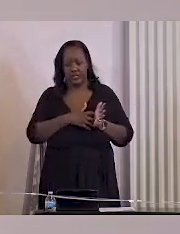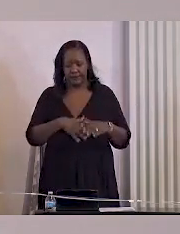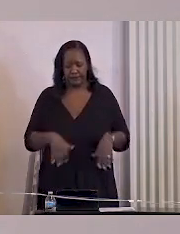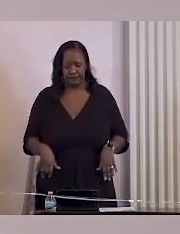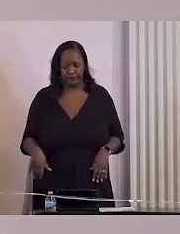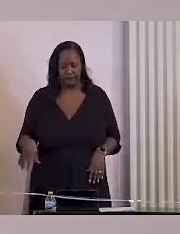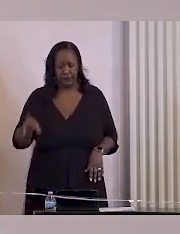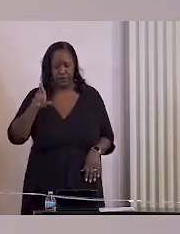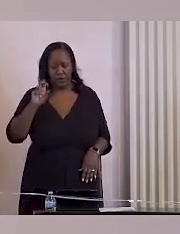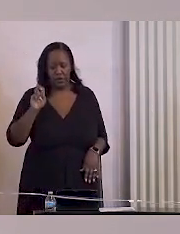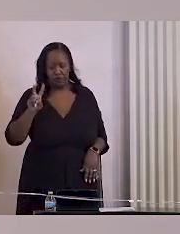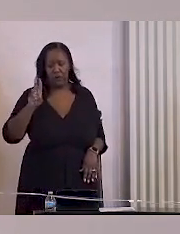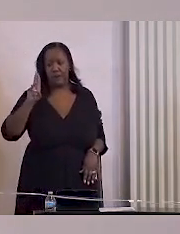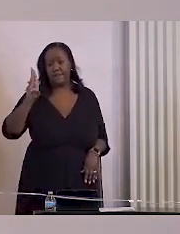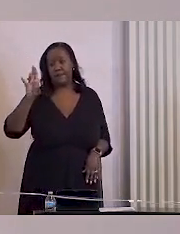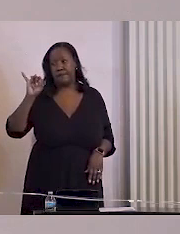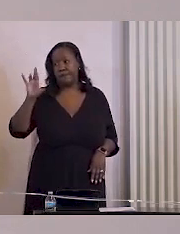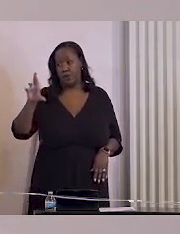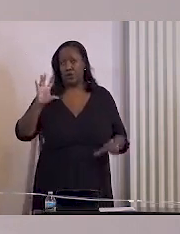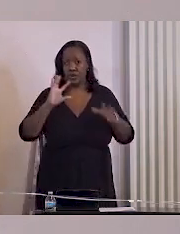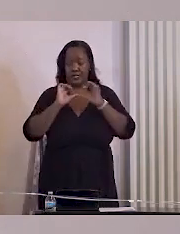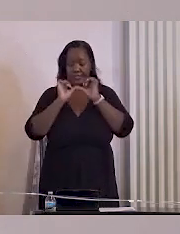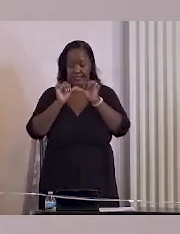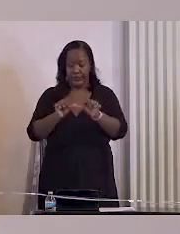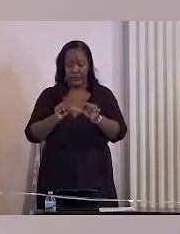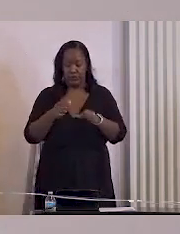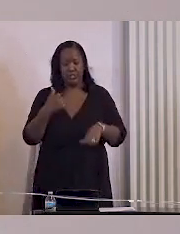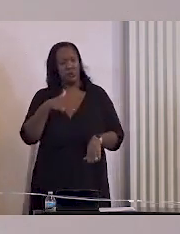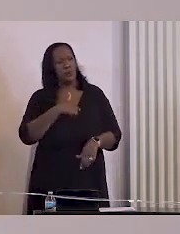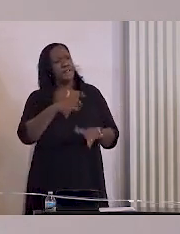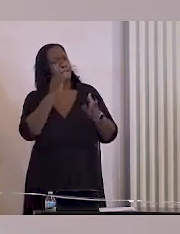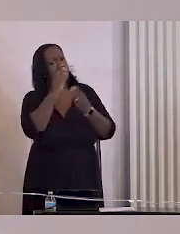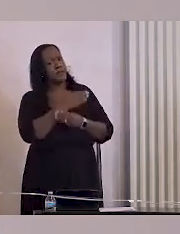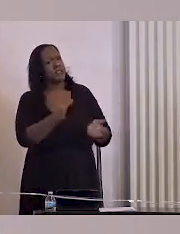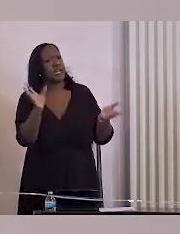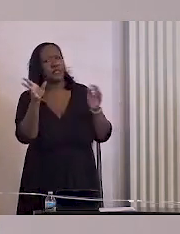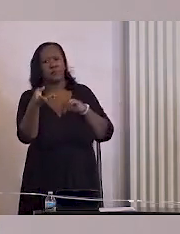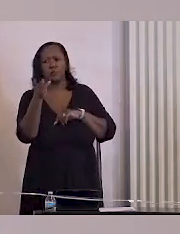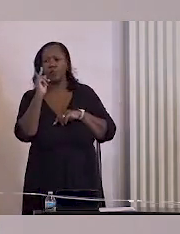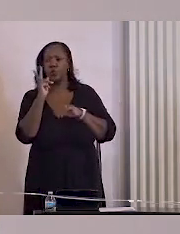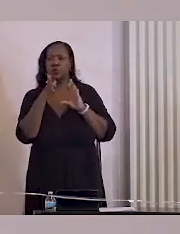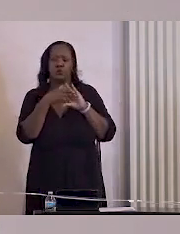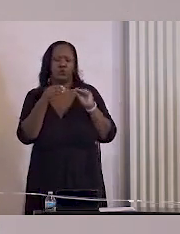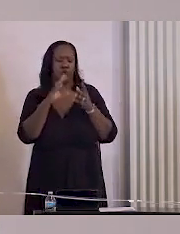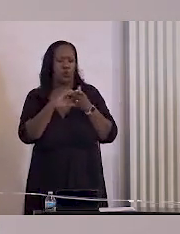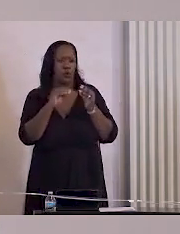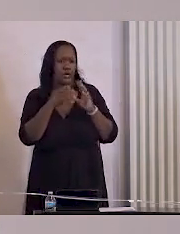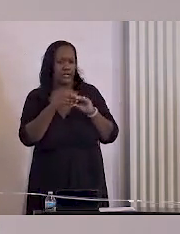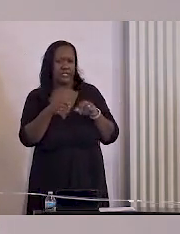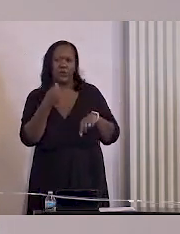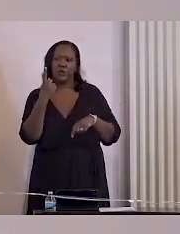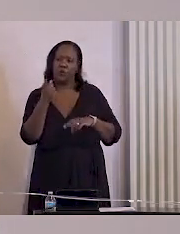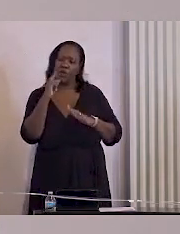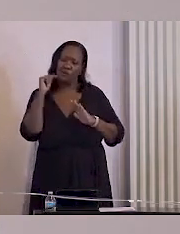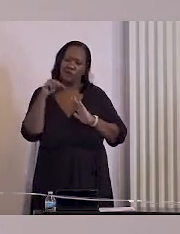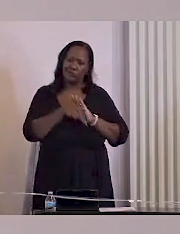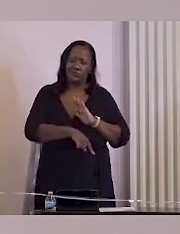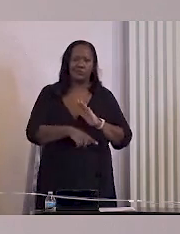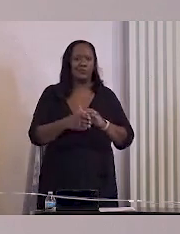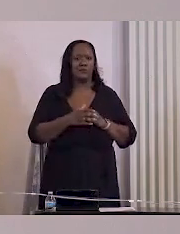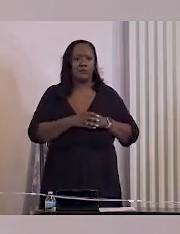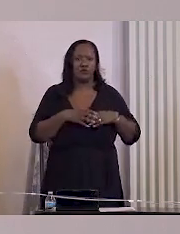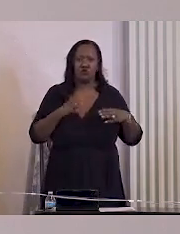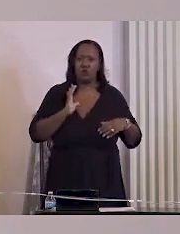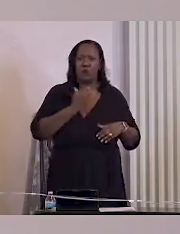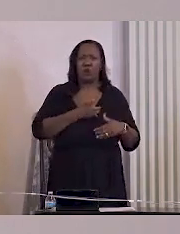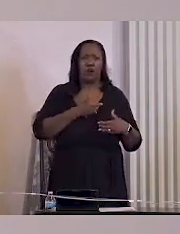Reverend Murr goes on to state, we have been telling two stories of which only one will deepen and grow our future. One of those